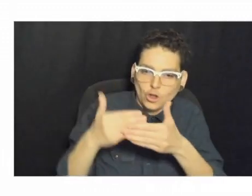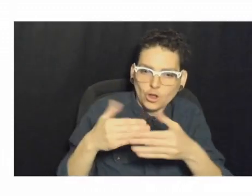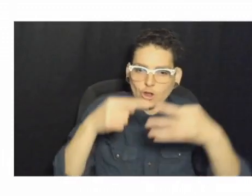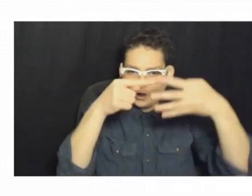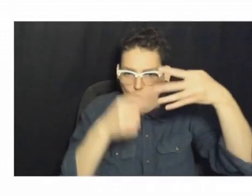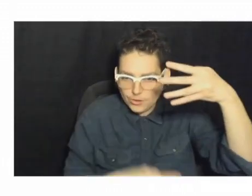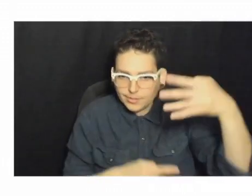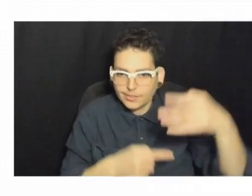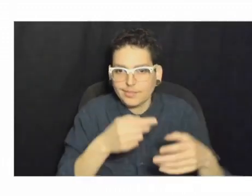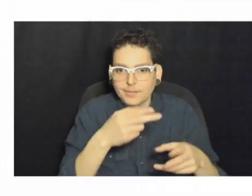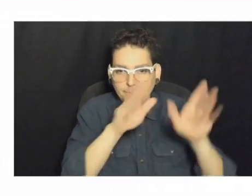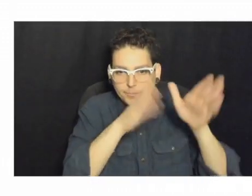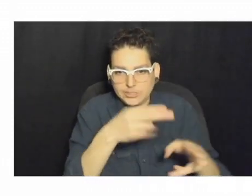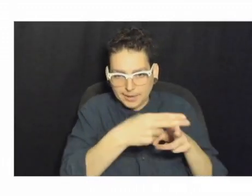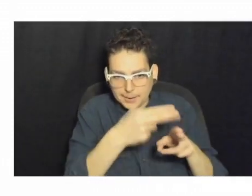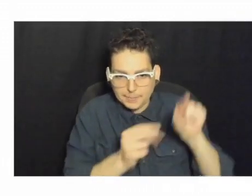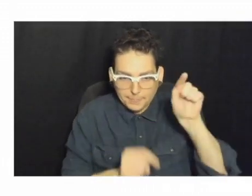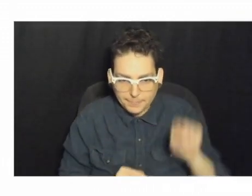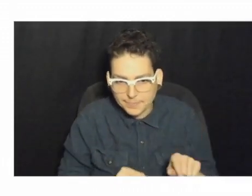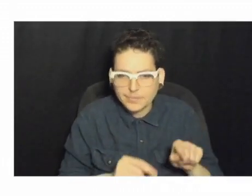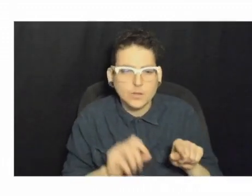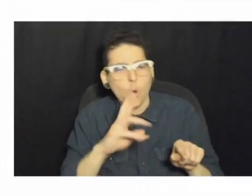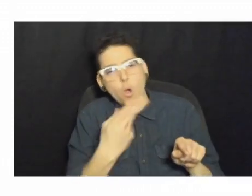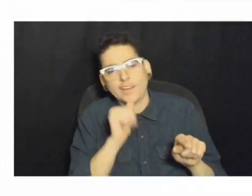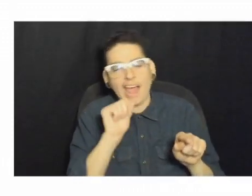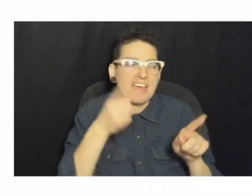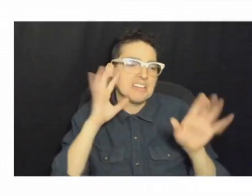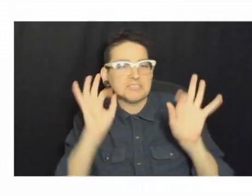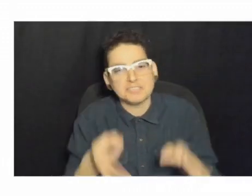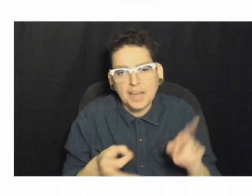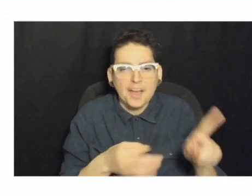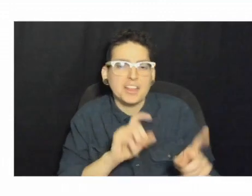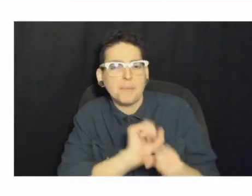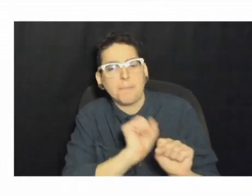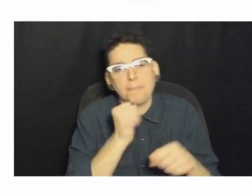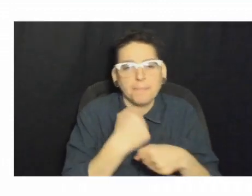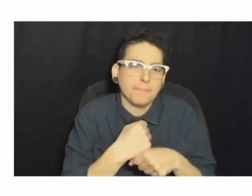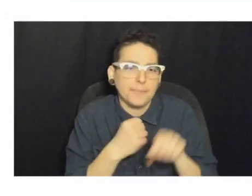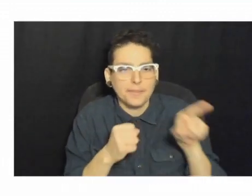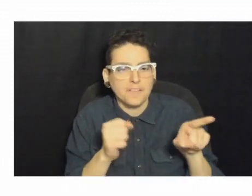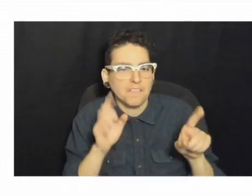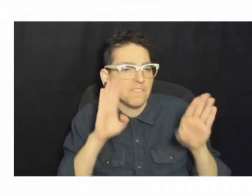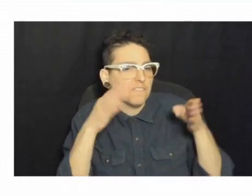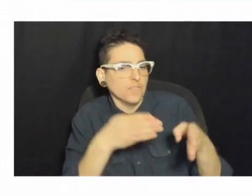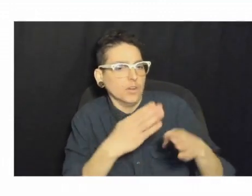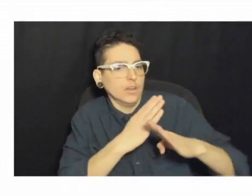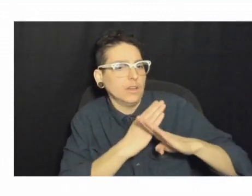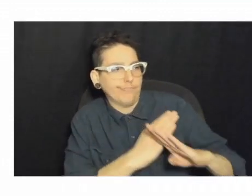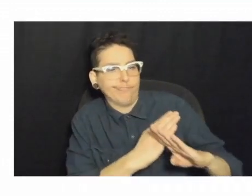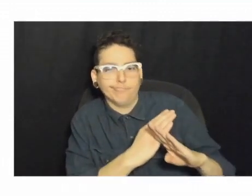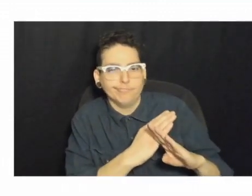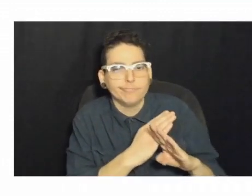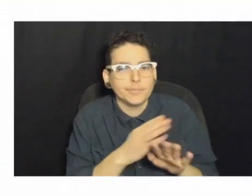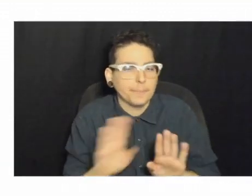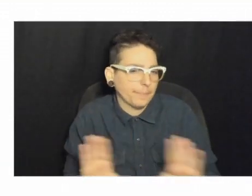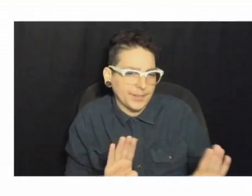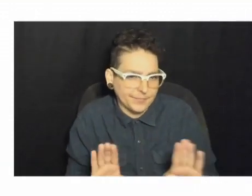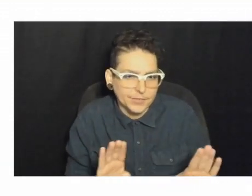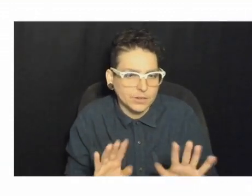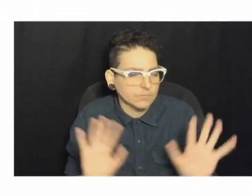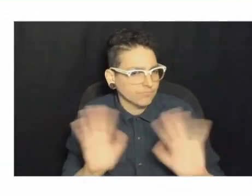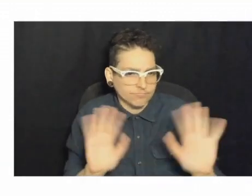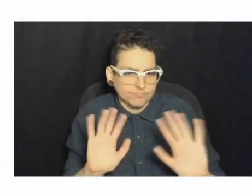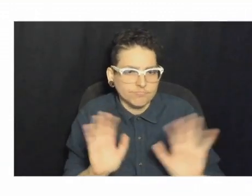decision makers focused on a protective behavior. They're also emotional creatures, social creatures